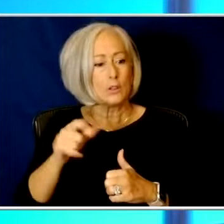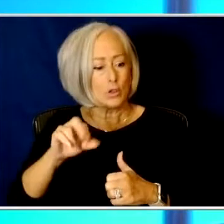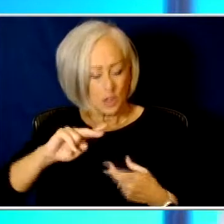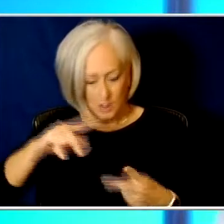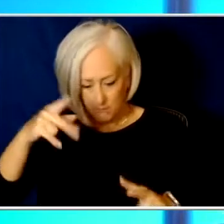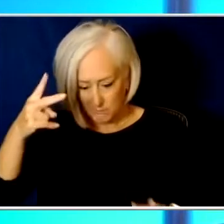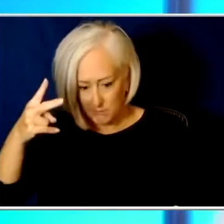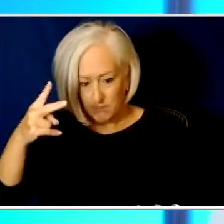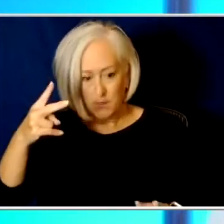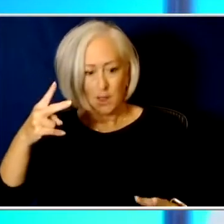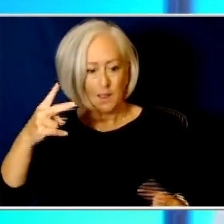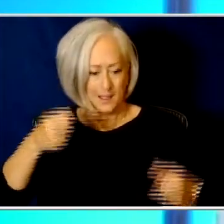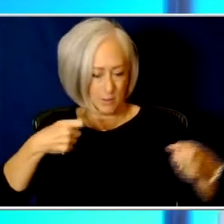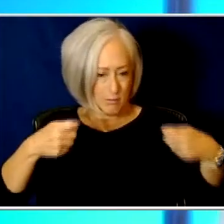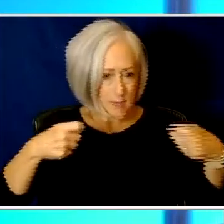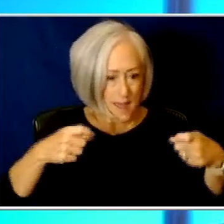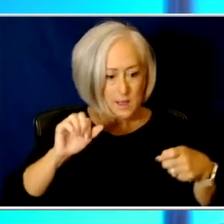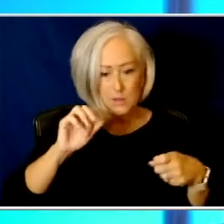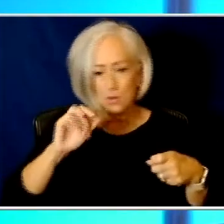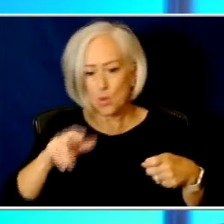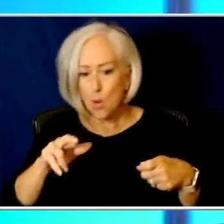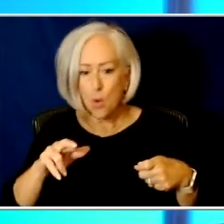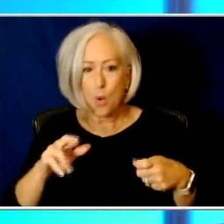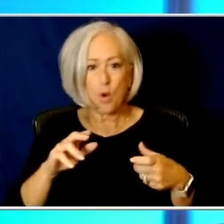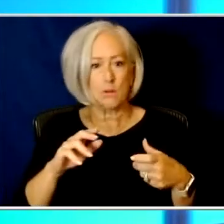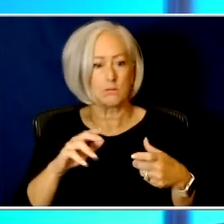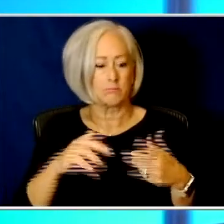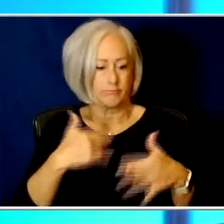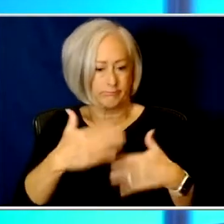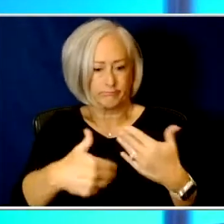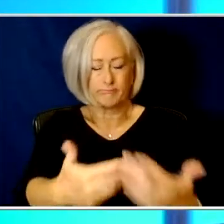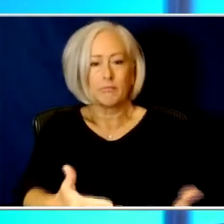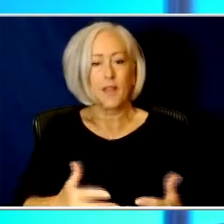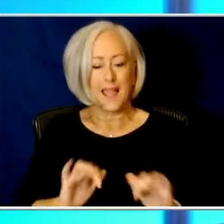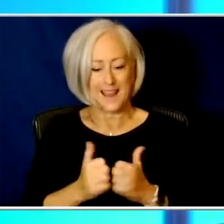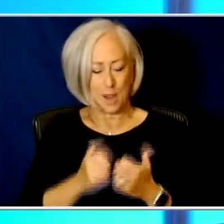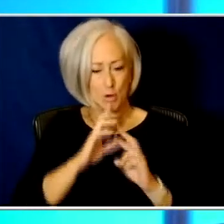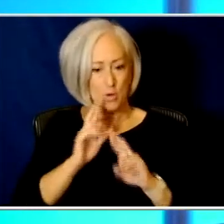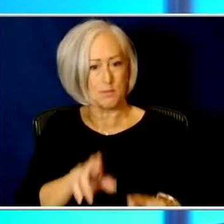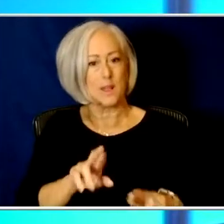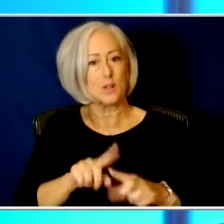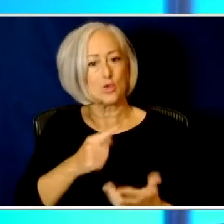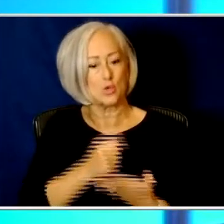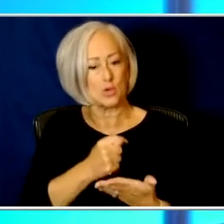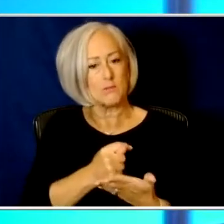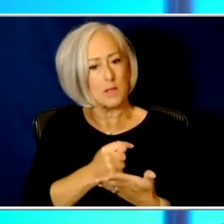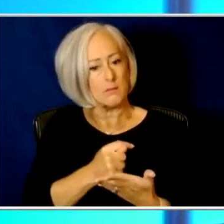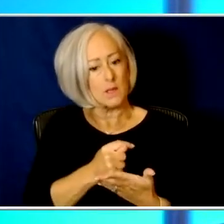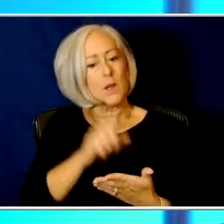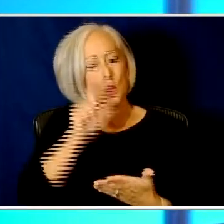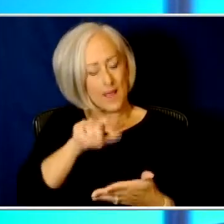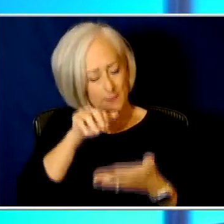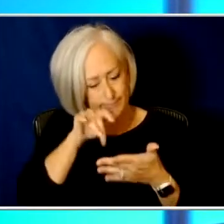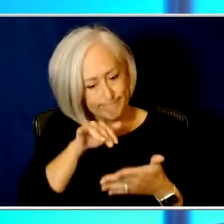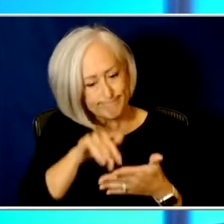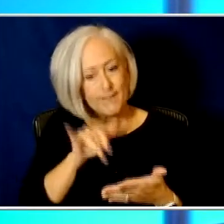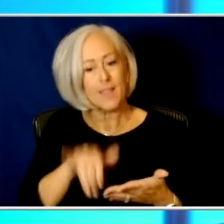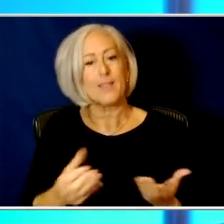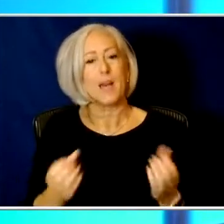impact how you respond to treatment? That's also impactful, and that's something that we have to study. But yes, P53